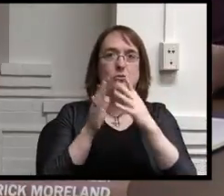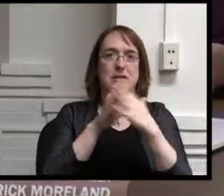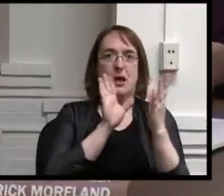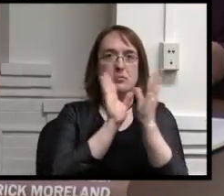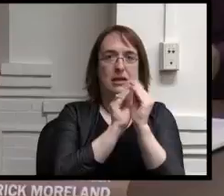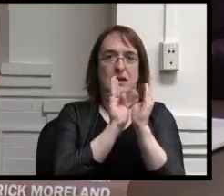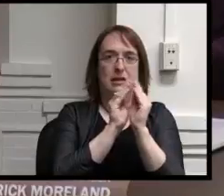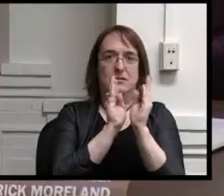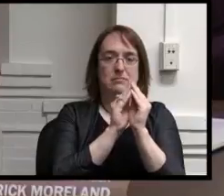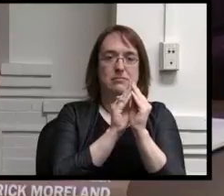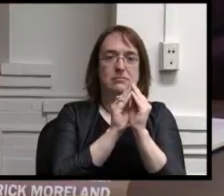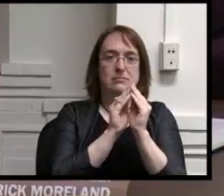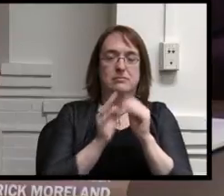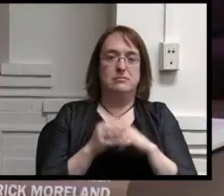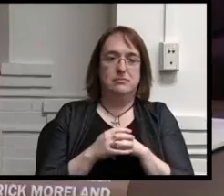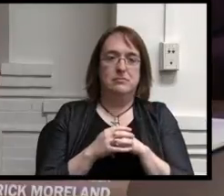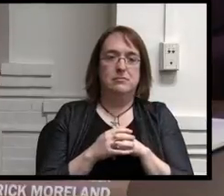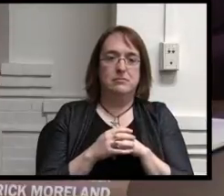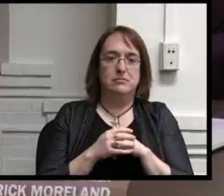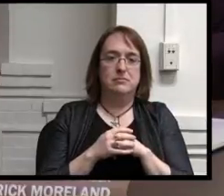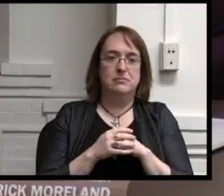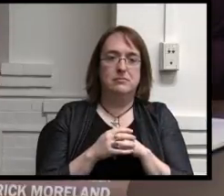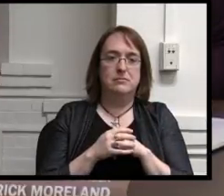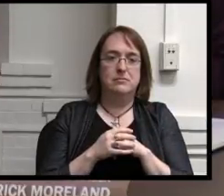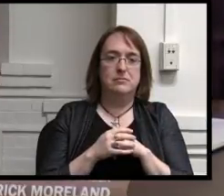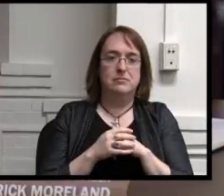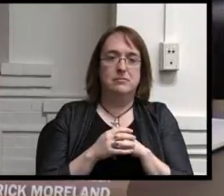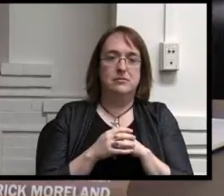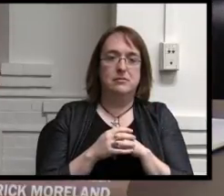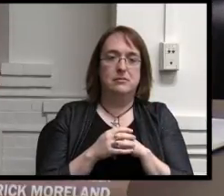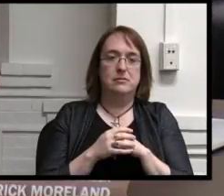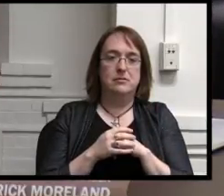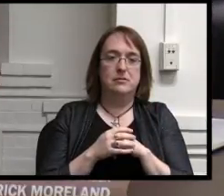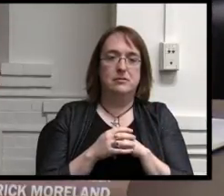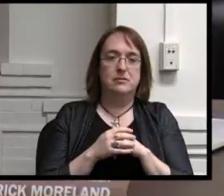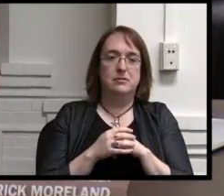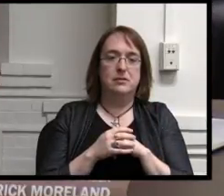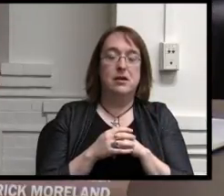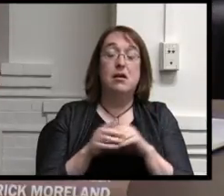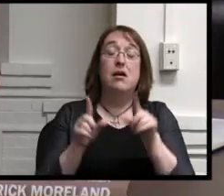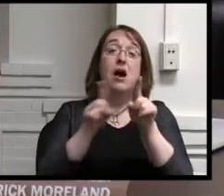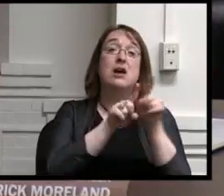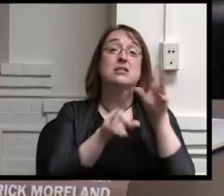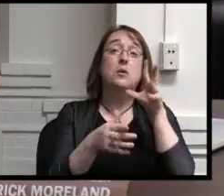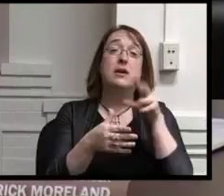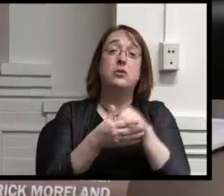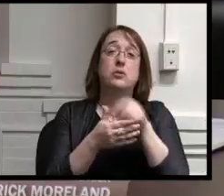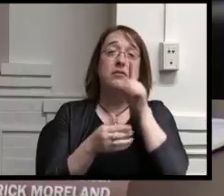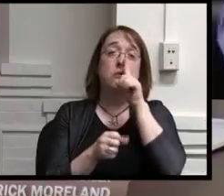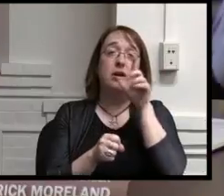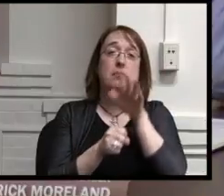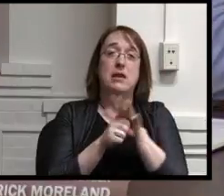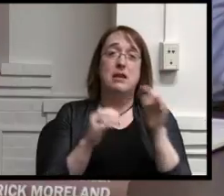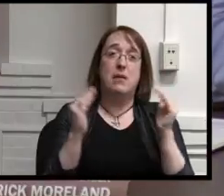those funds to the unassigned fund balance. And also included in that committed balance